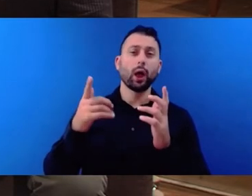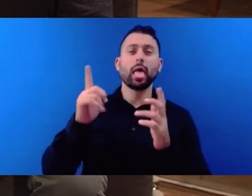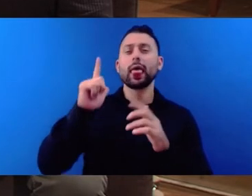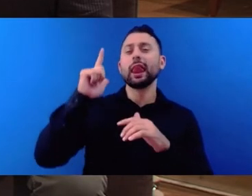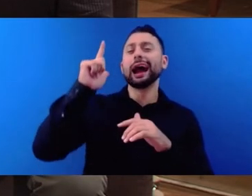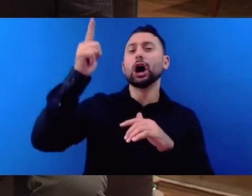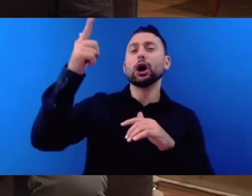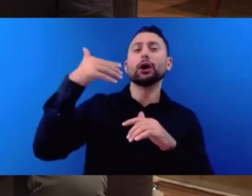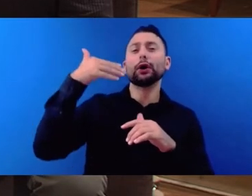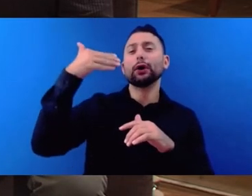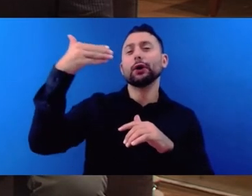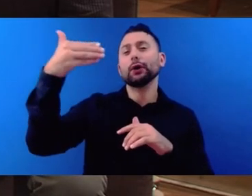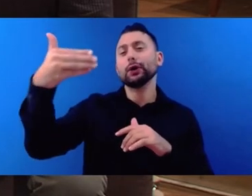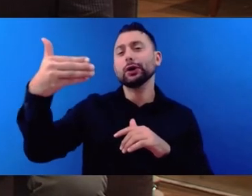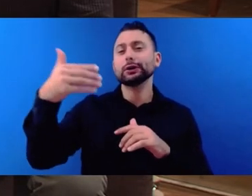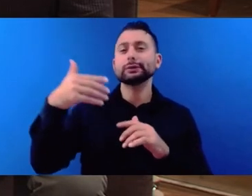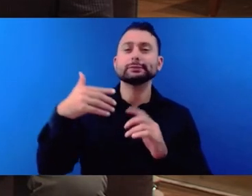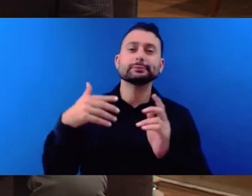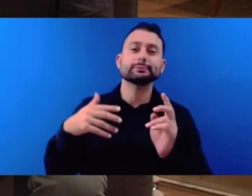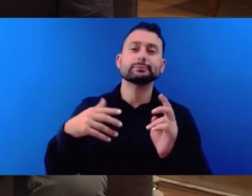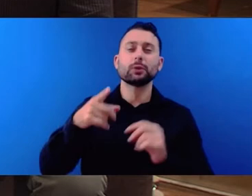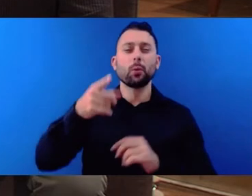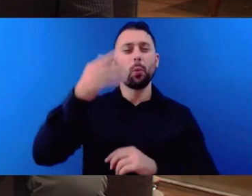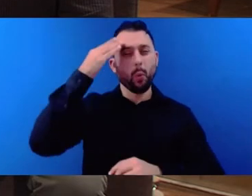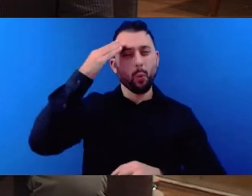If you have an individual